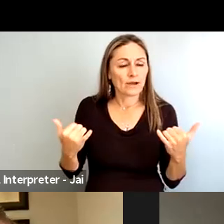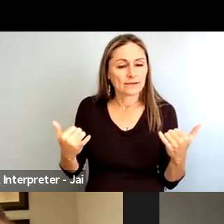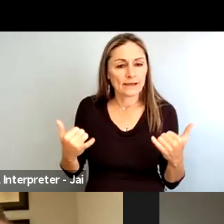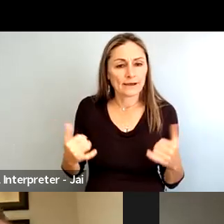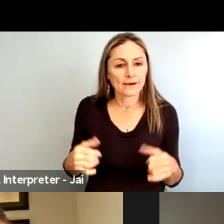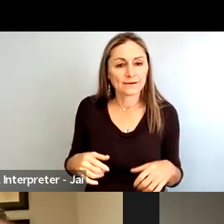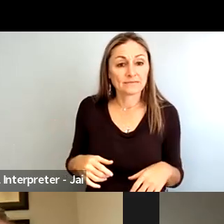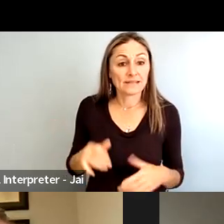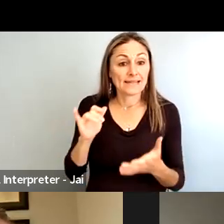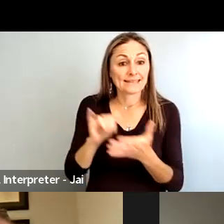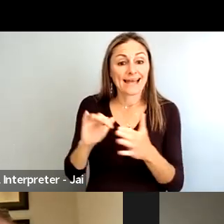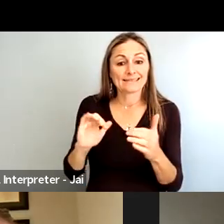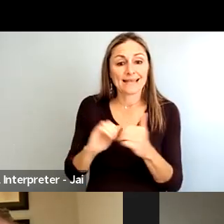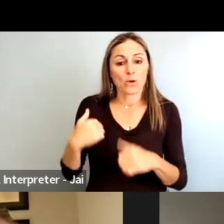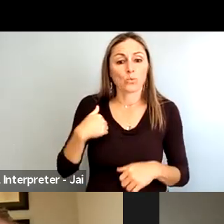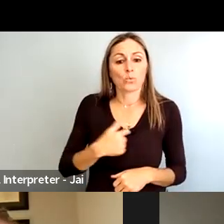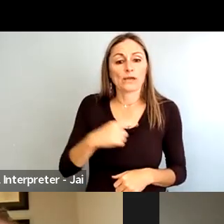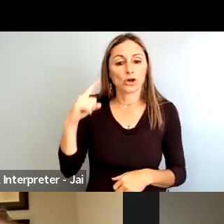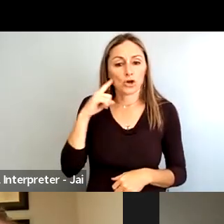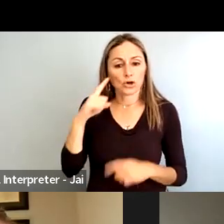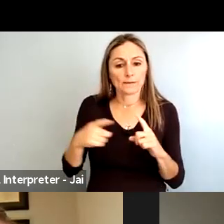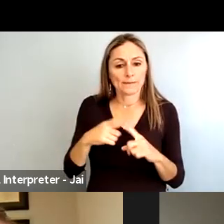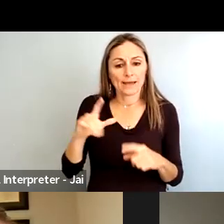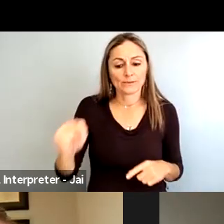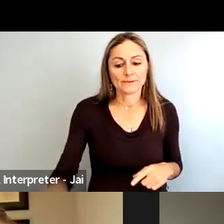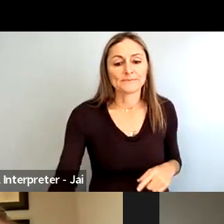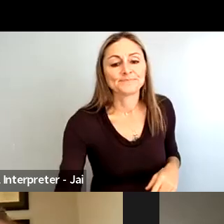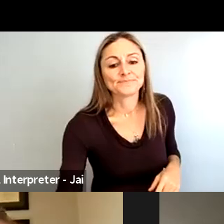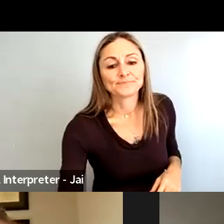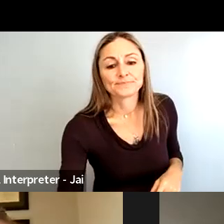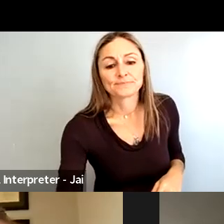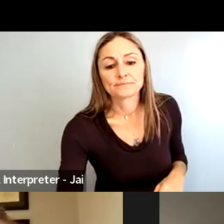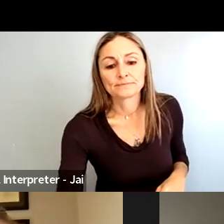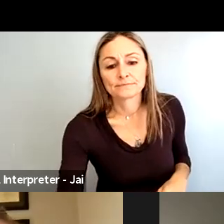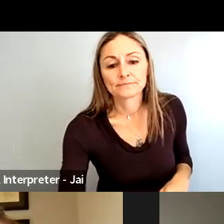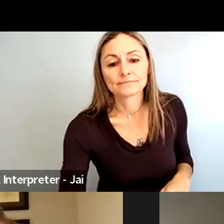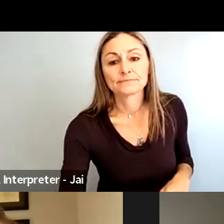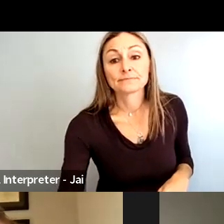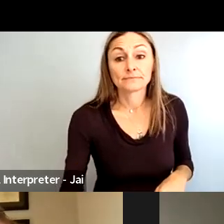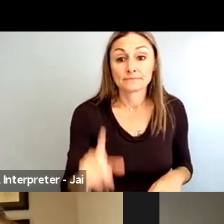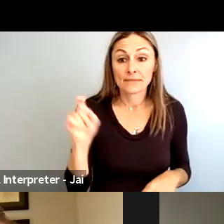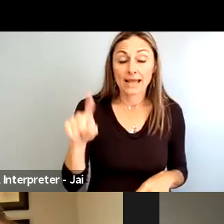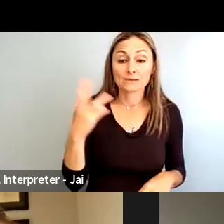And that's how we heard about it. Awesome. And Wednesday?